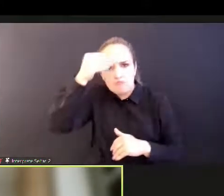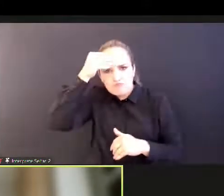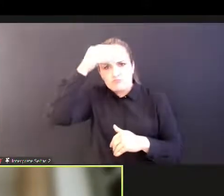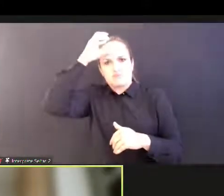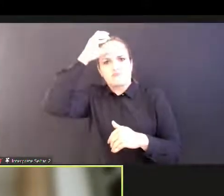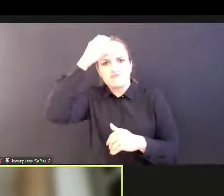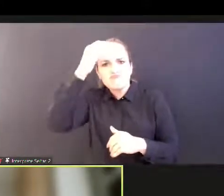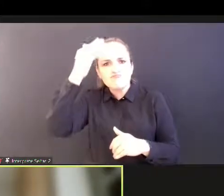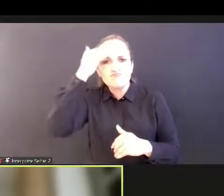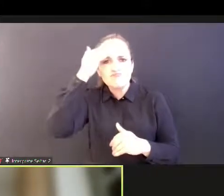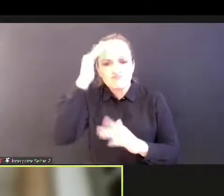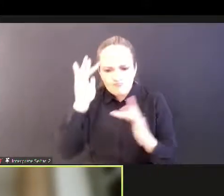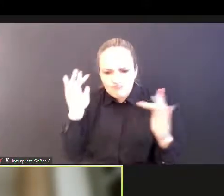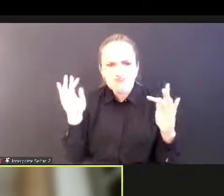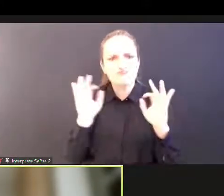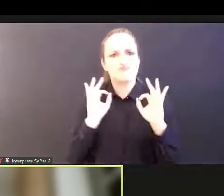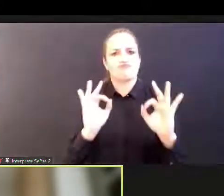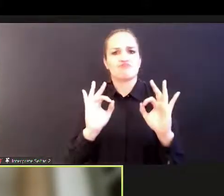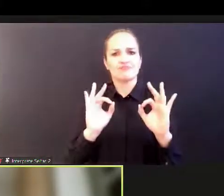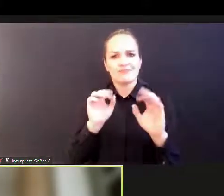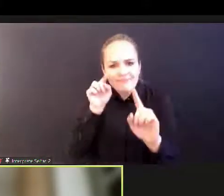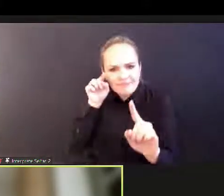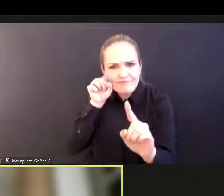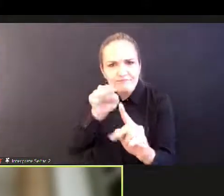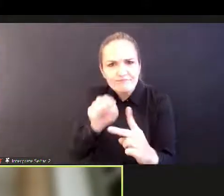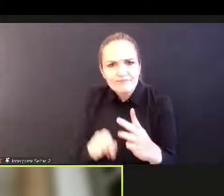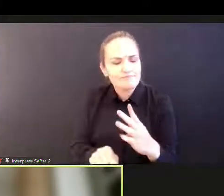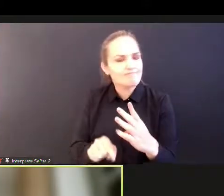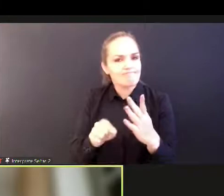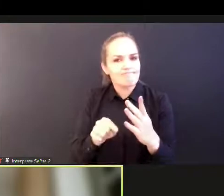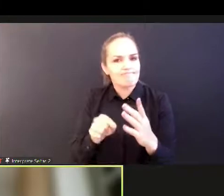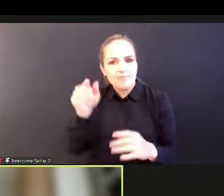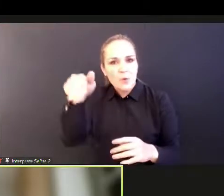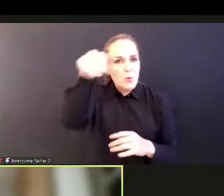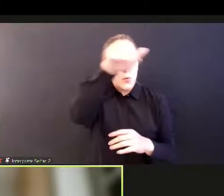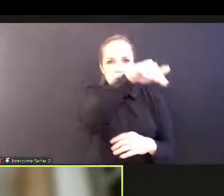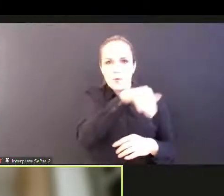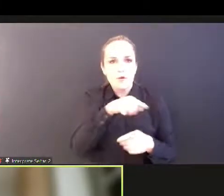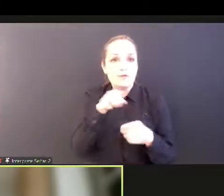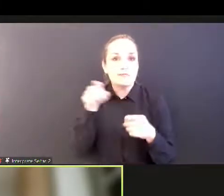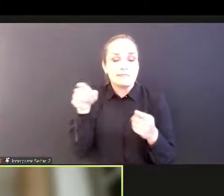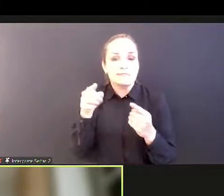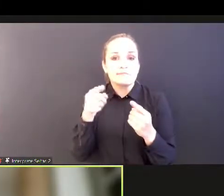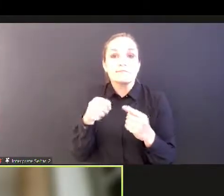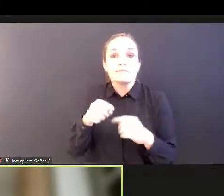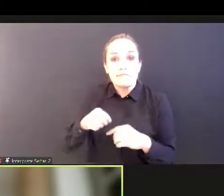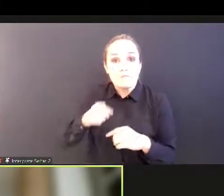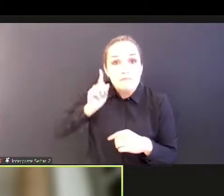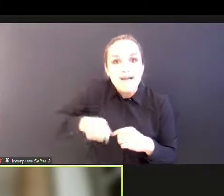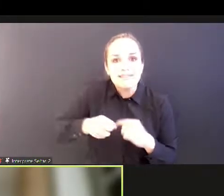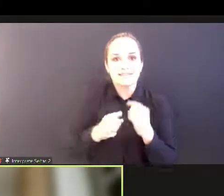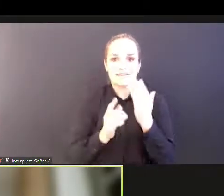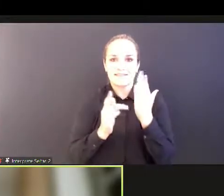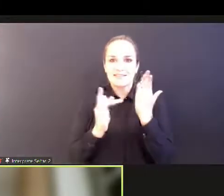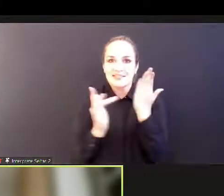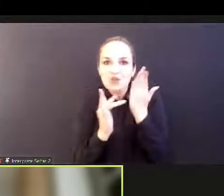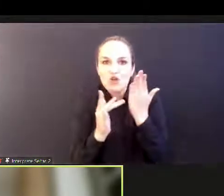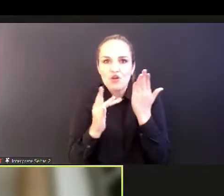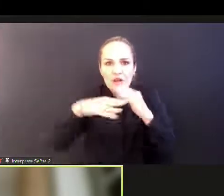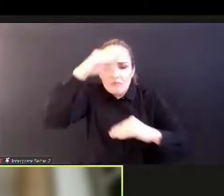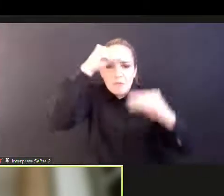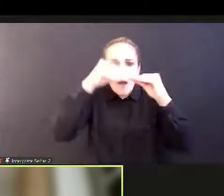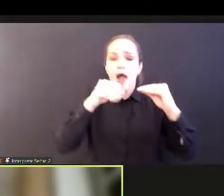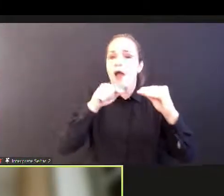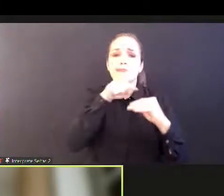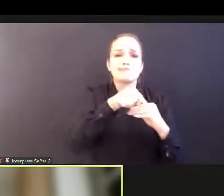this changing technology are requiring. So they're not able to keep up to date. Even a country like India